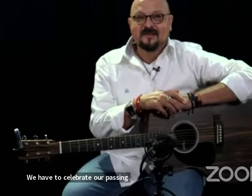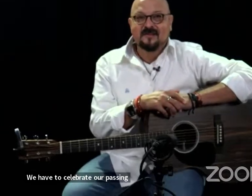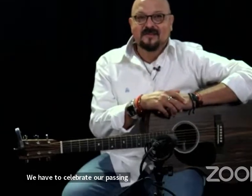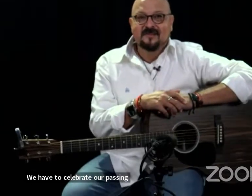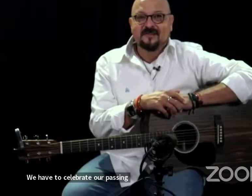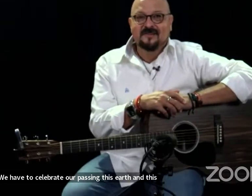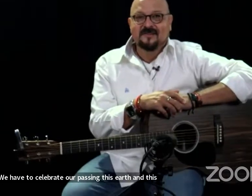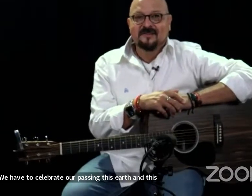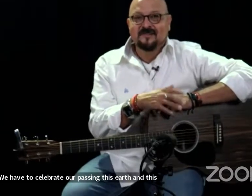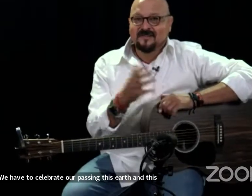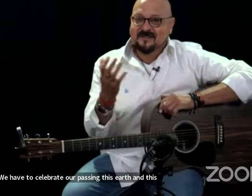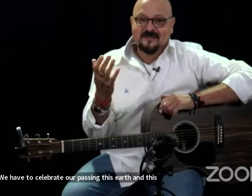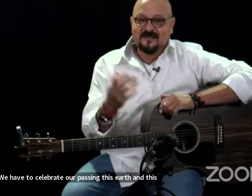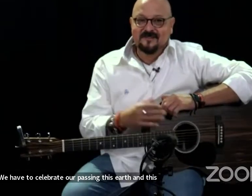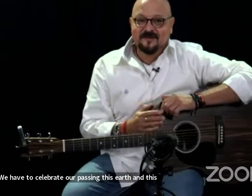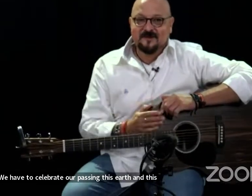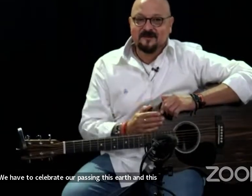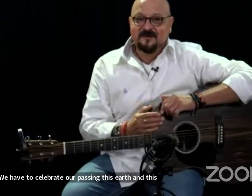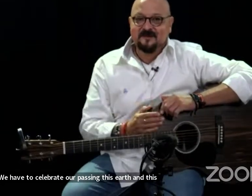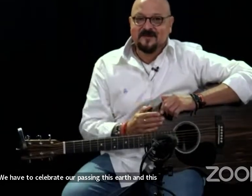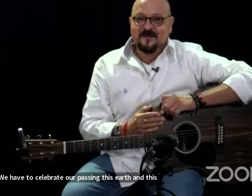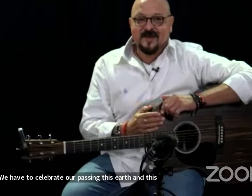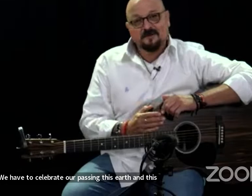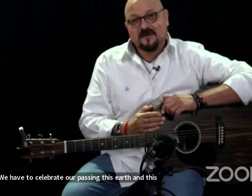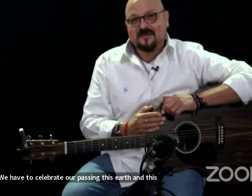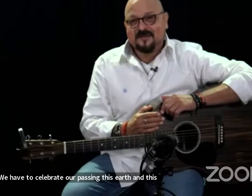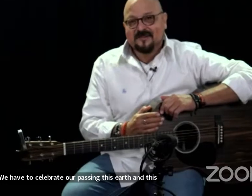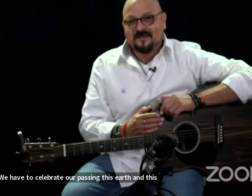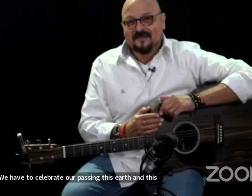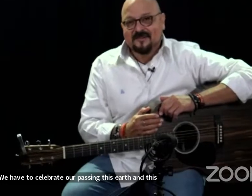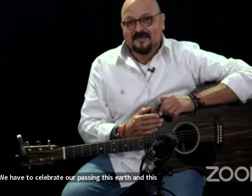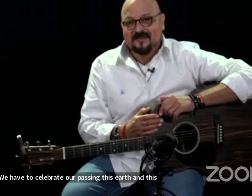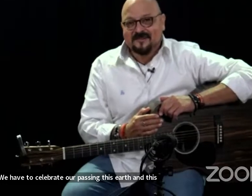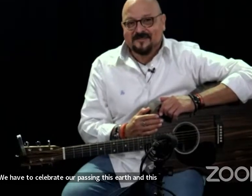planet. And it's all about to be happy.